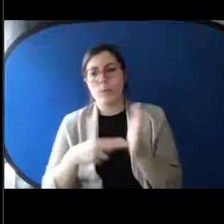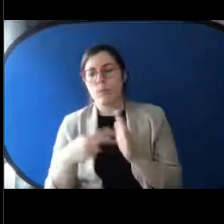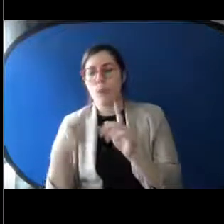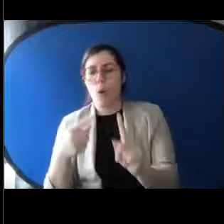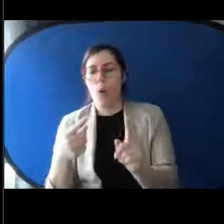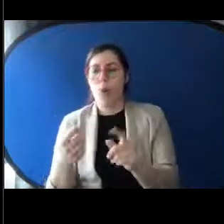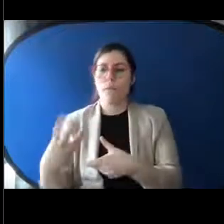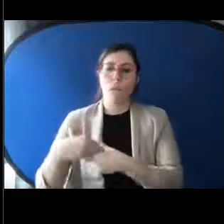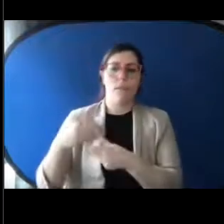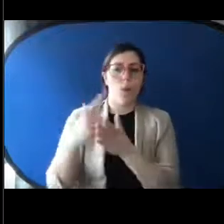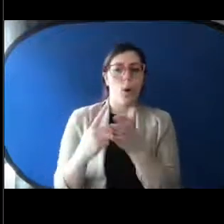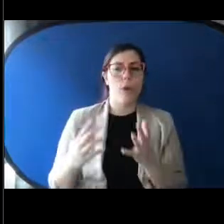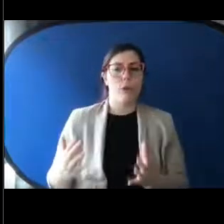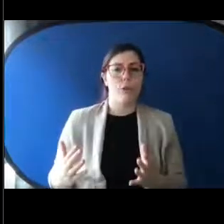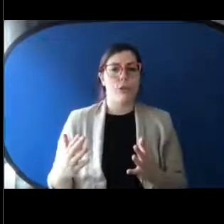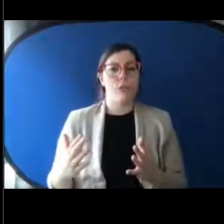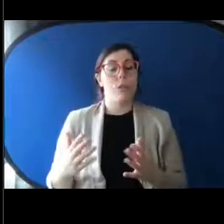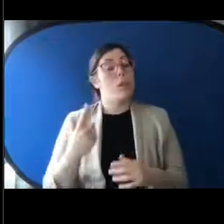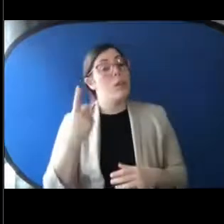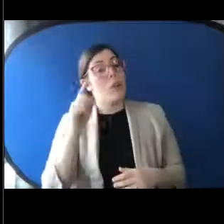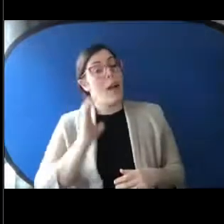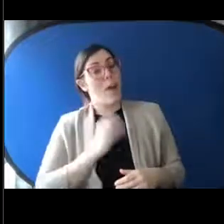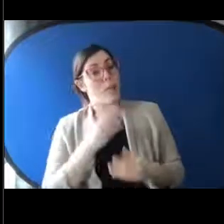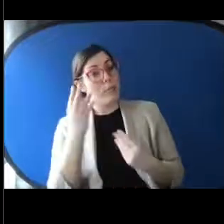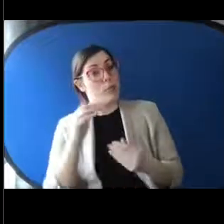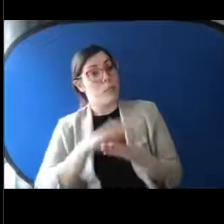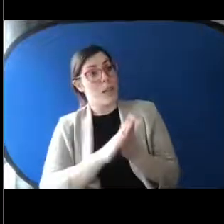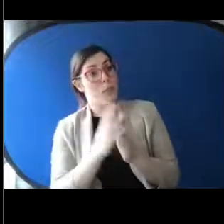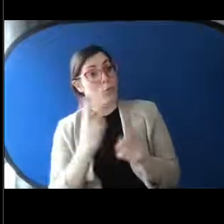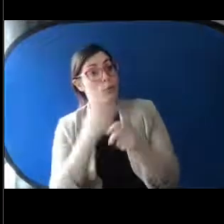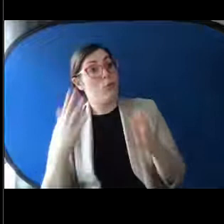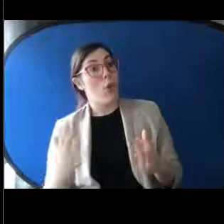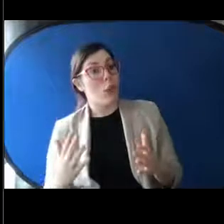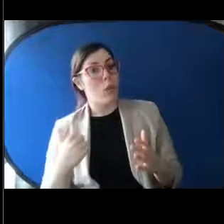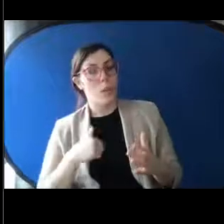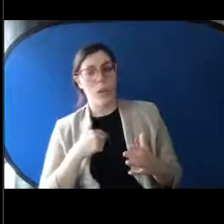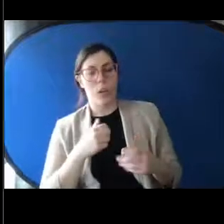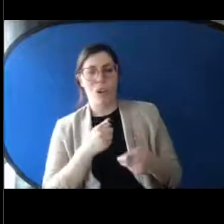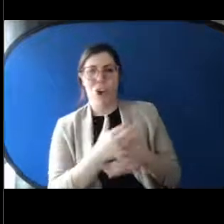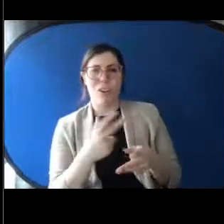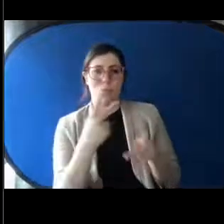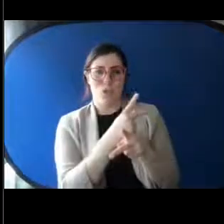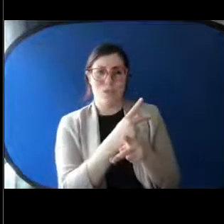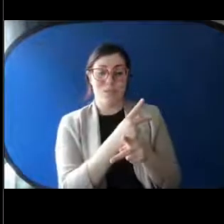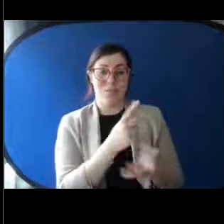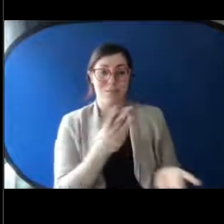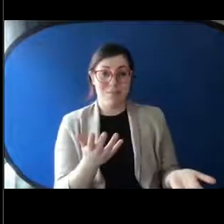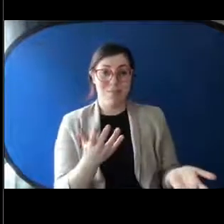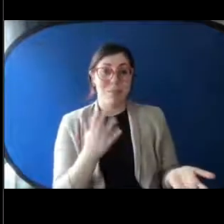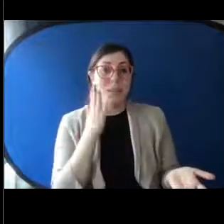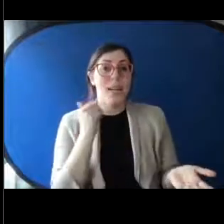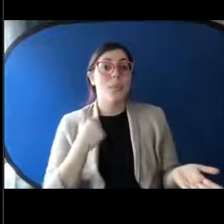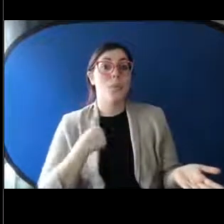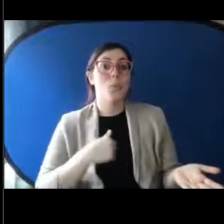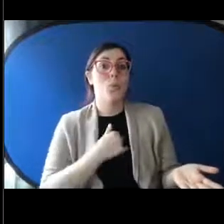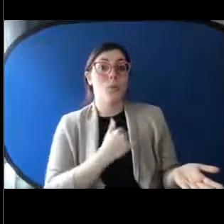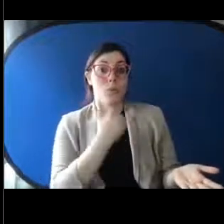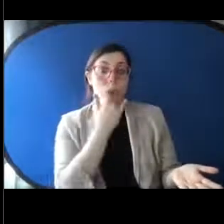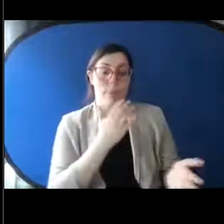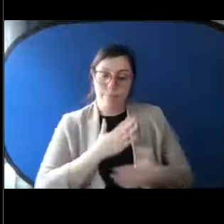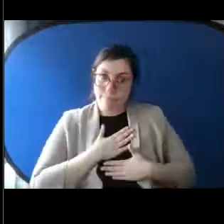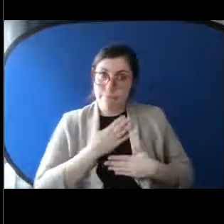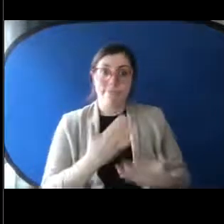In trying to make our data more useful, we actually made it harder to use. Like I said, we got it